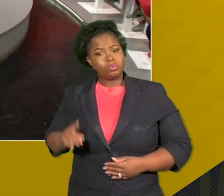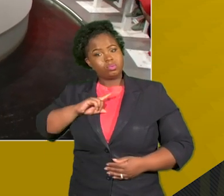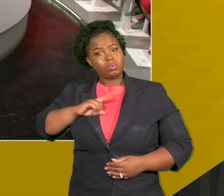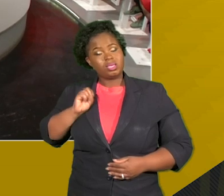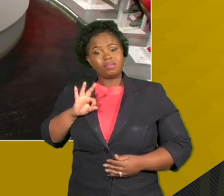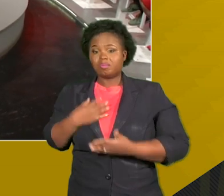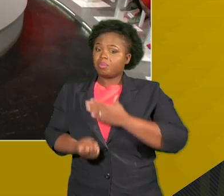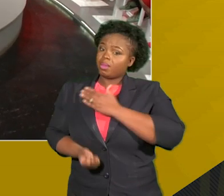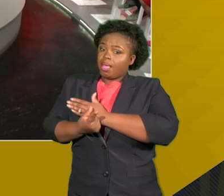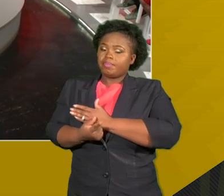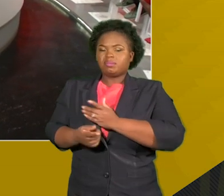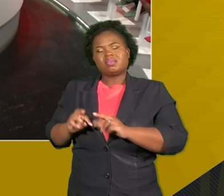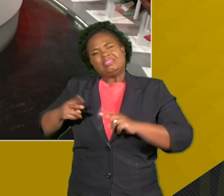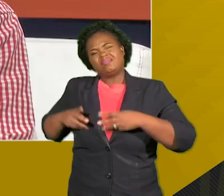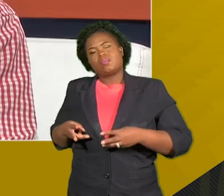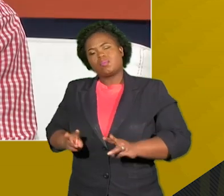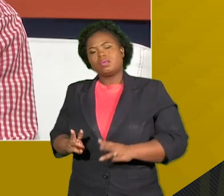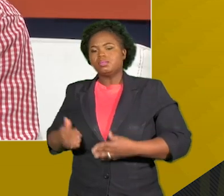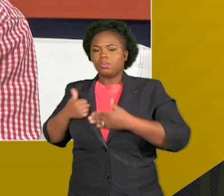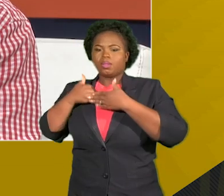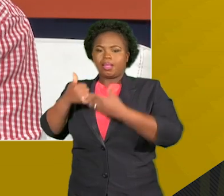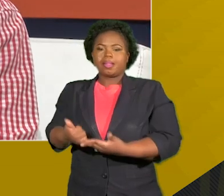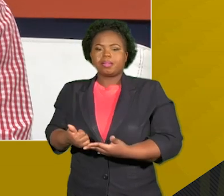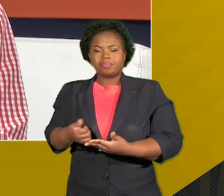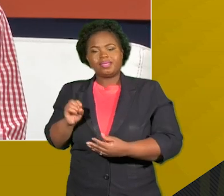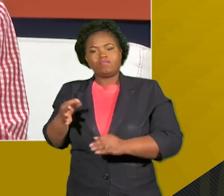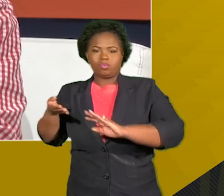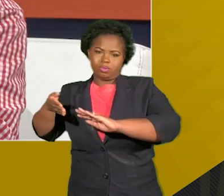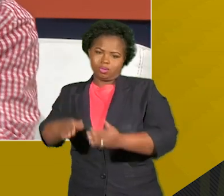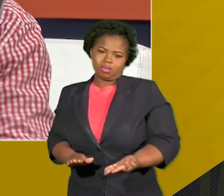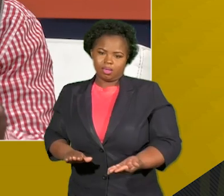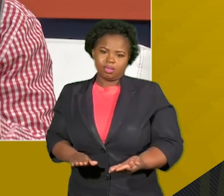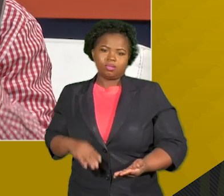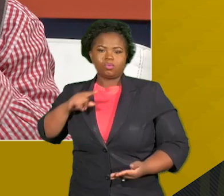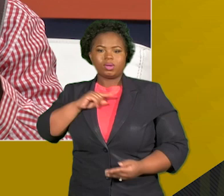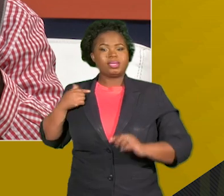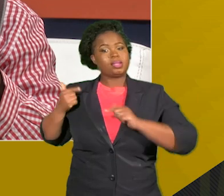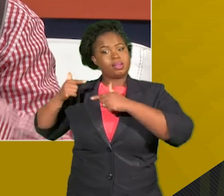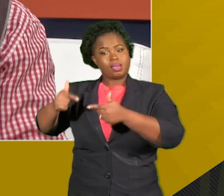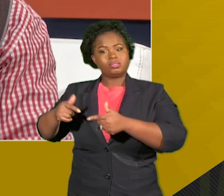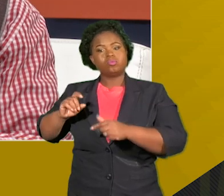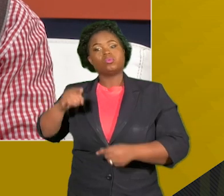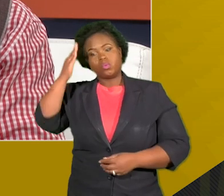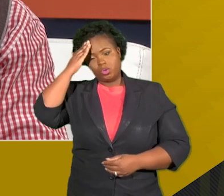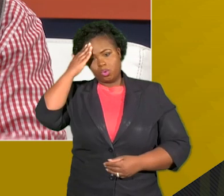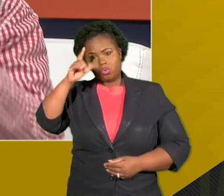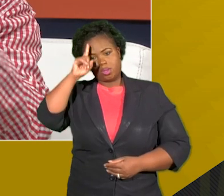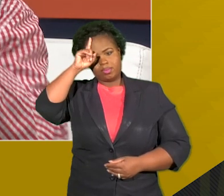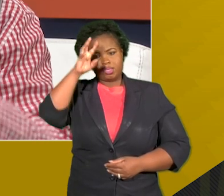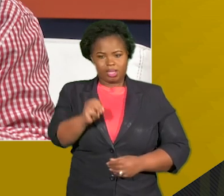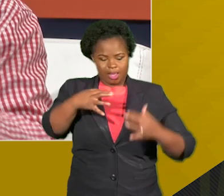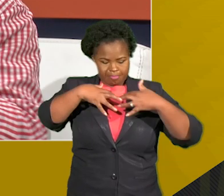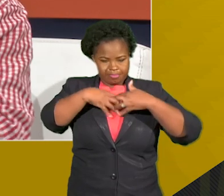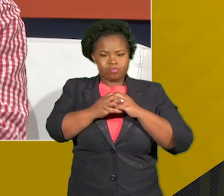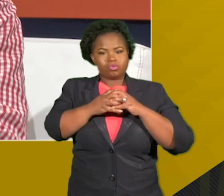ukuthi makube khona ezinye zeindlela ezizokwazi ukuthi sikusize ngayo uma ushonile yabo, so that the legacy, but it must be known ukuthi no uNelson Mandela